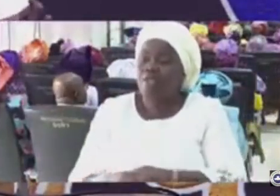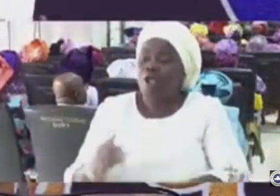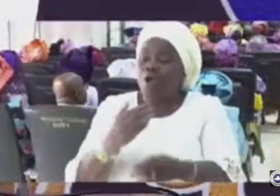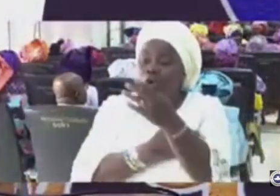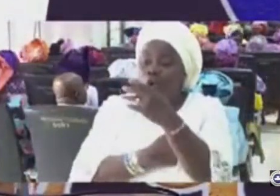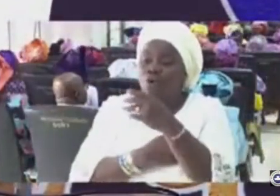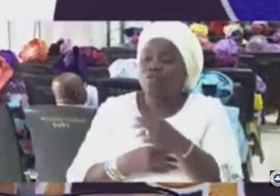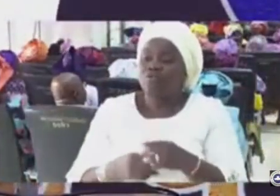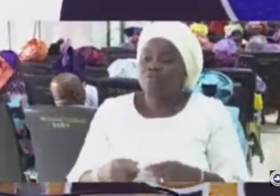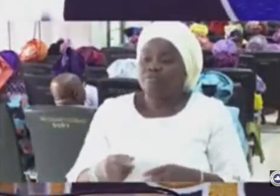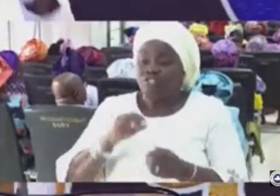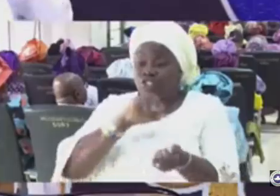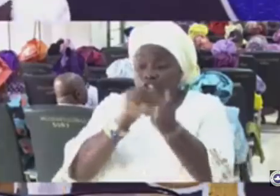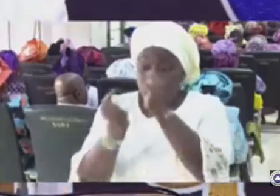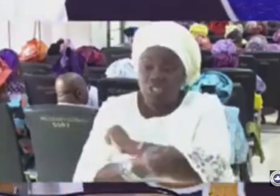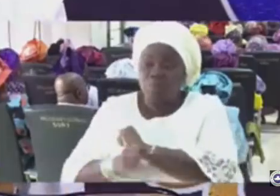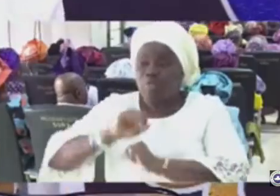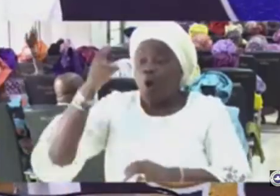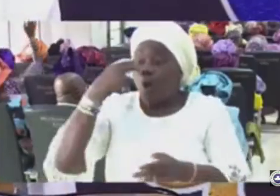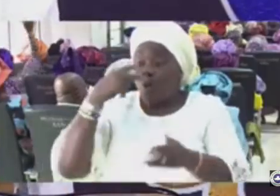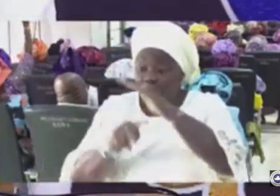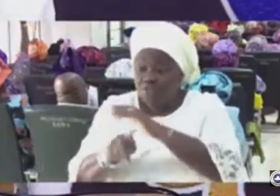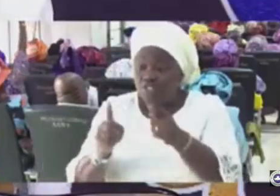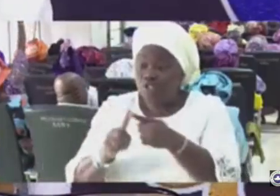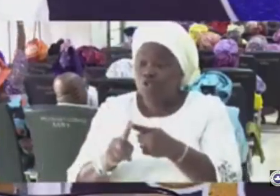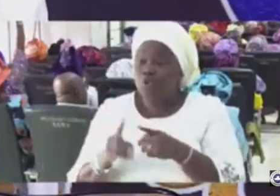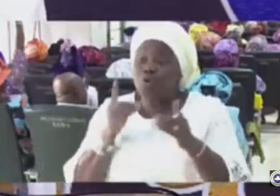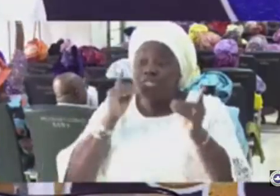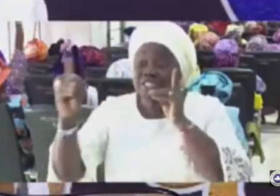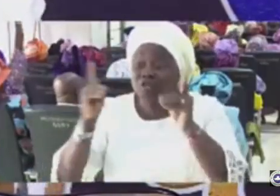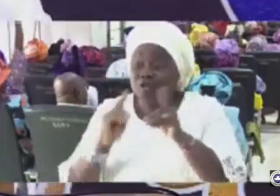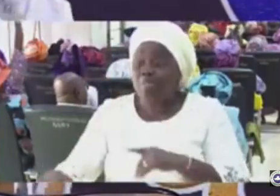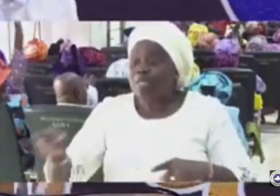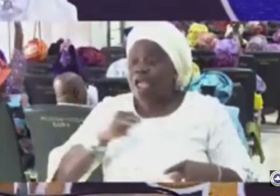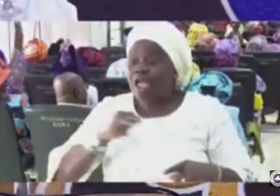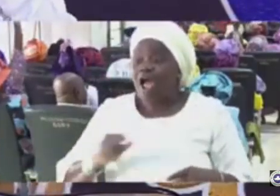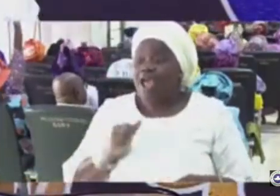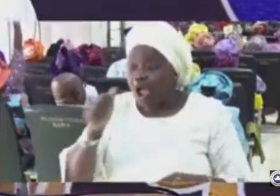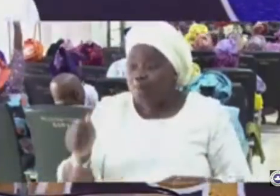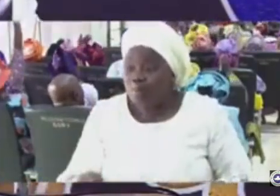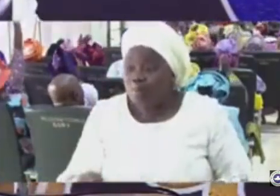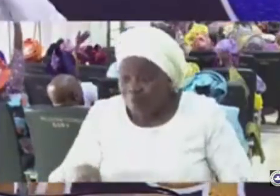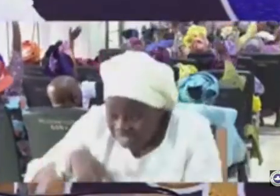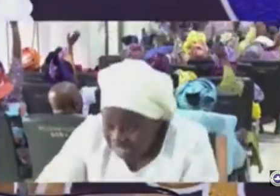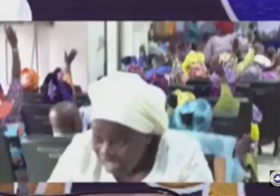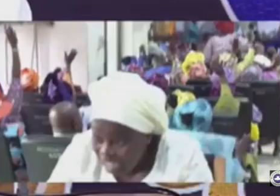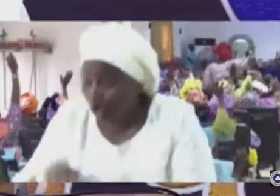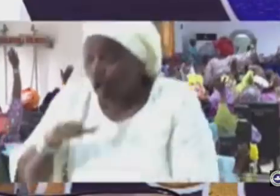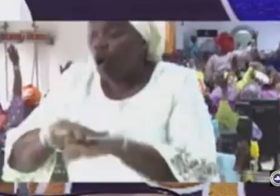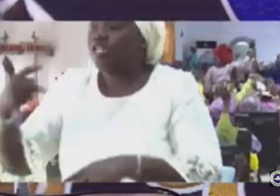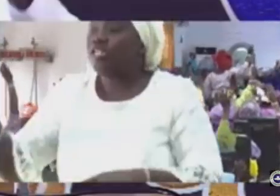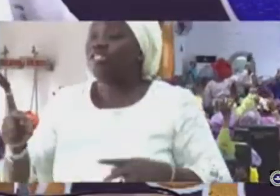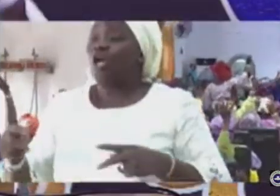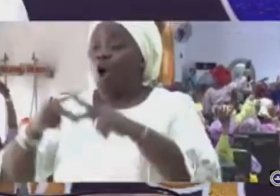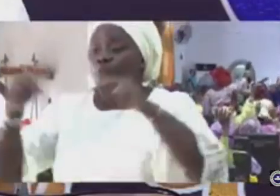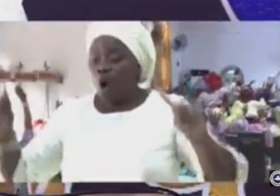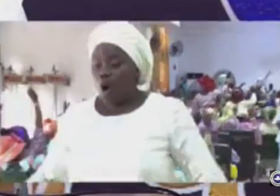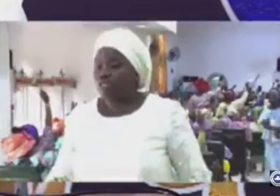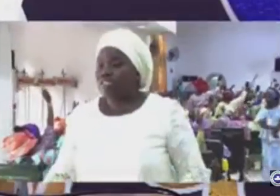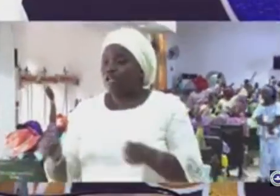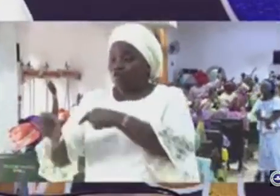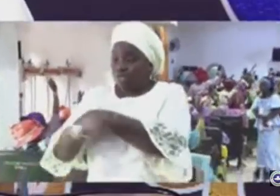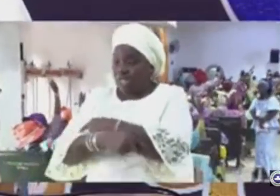a decree. And I'm standing on this altar today to say every prophecy you have received up to